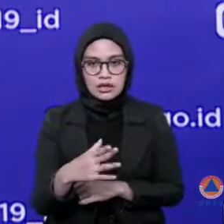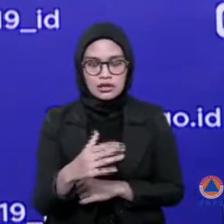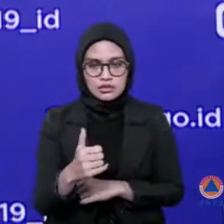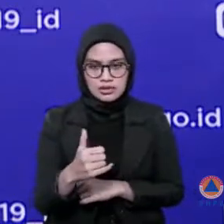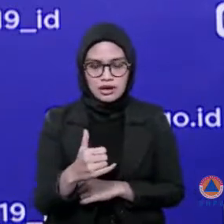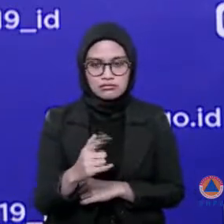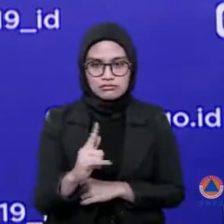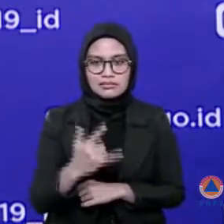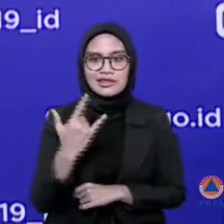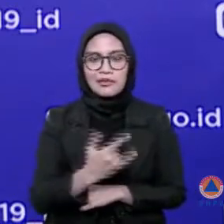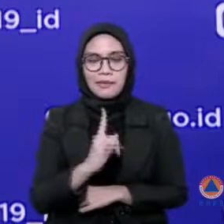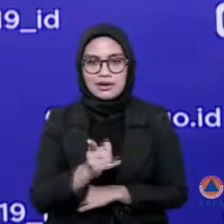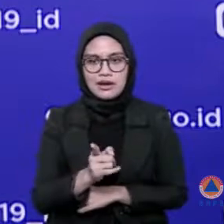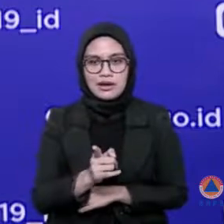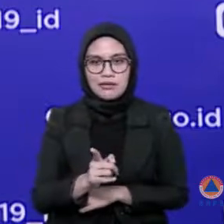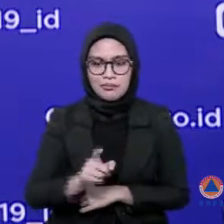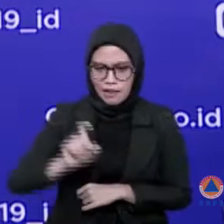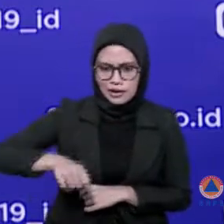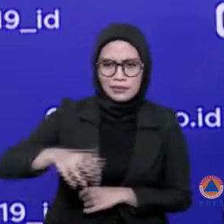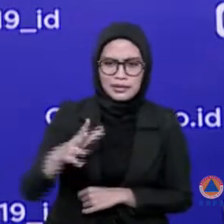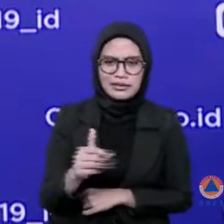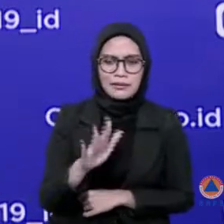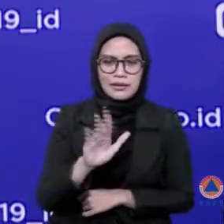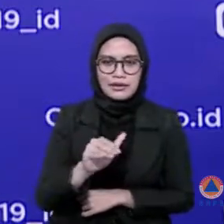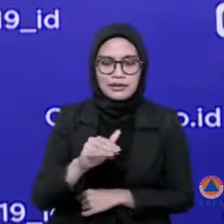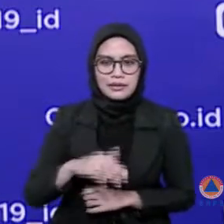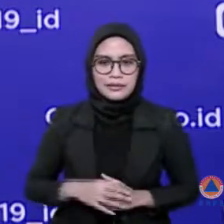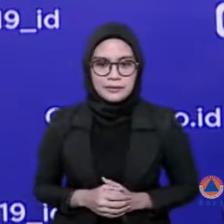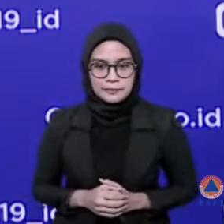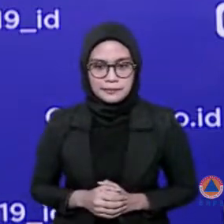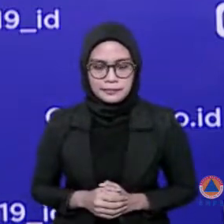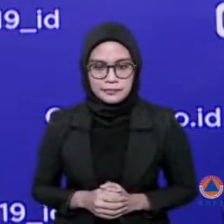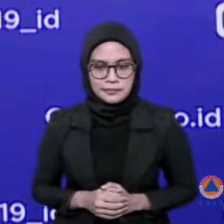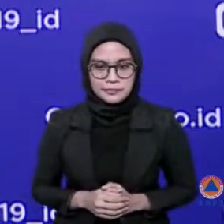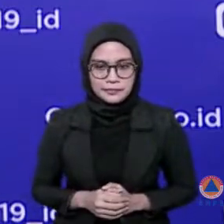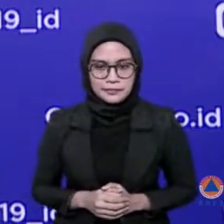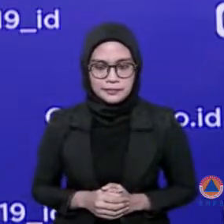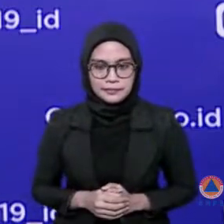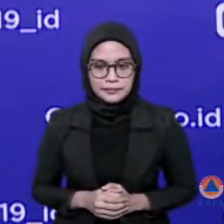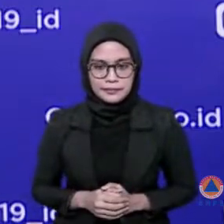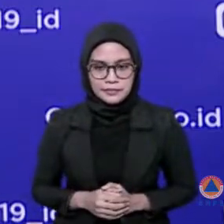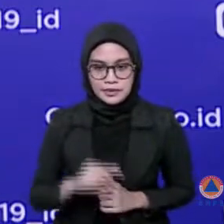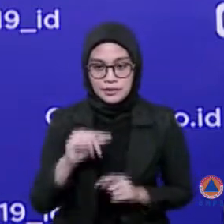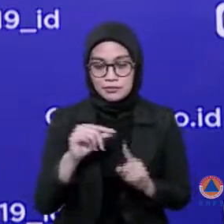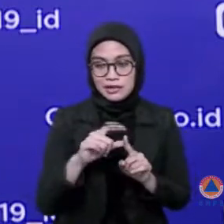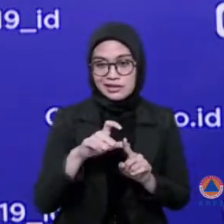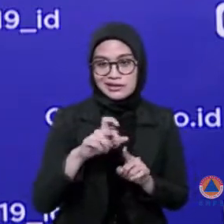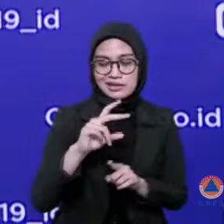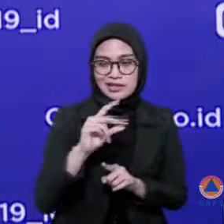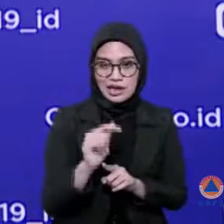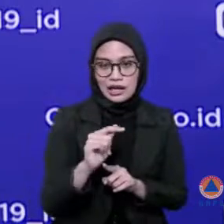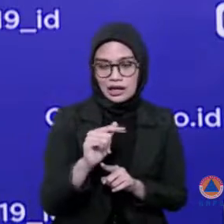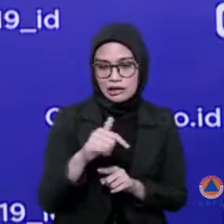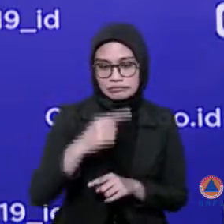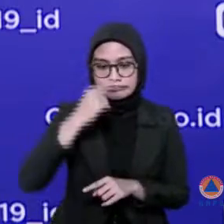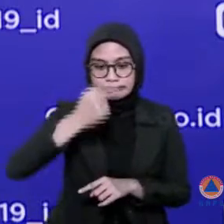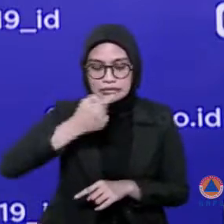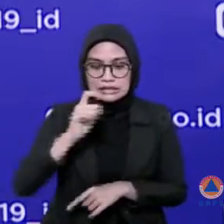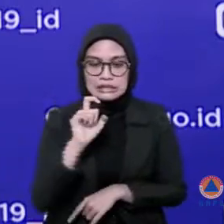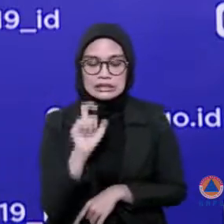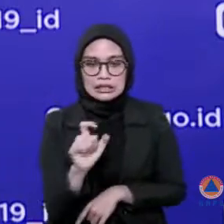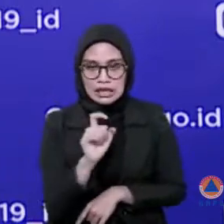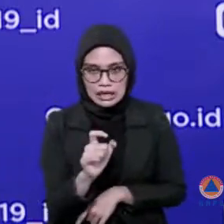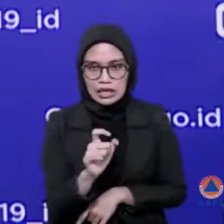adjusted. In the meantime, the adjusted type of PCR kit is already used for all